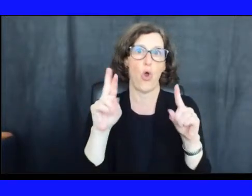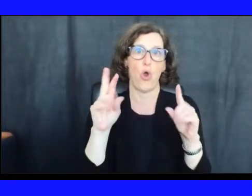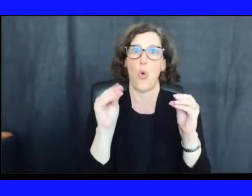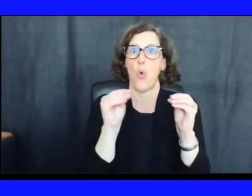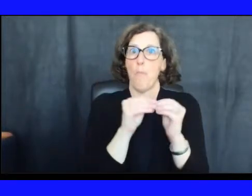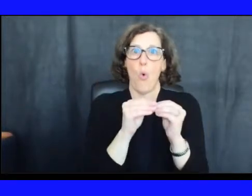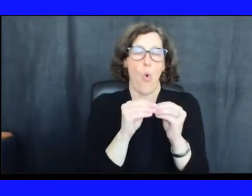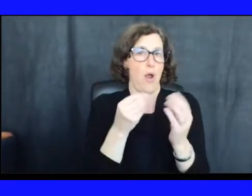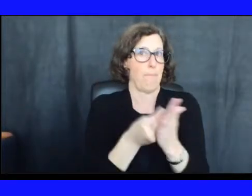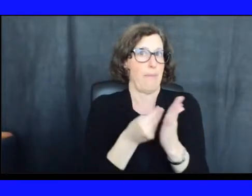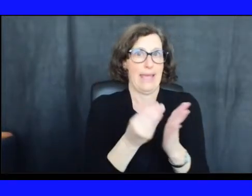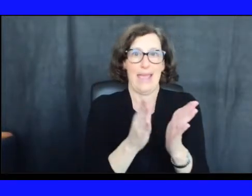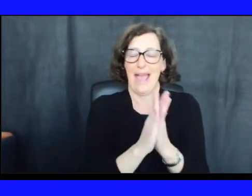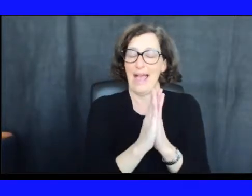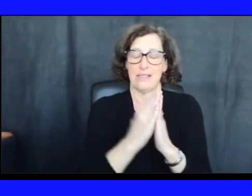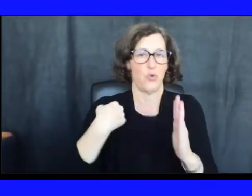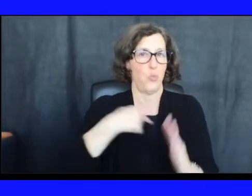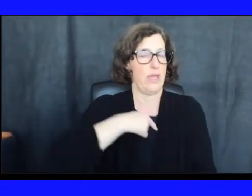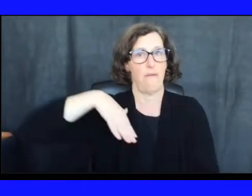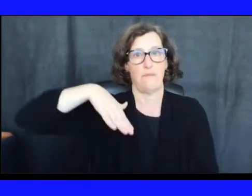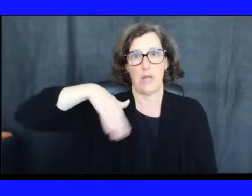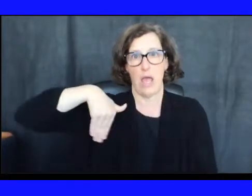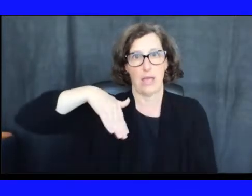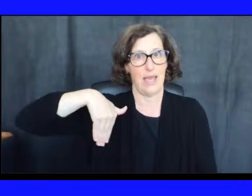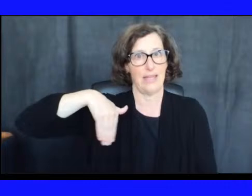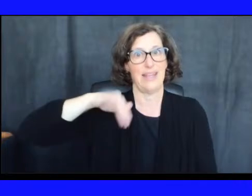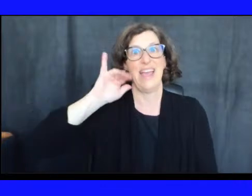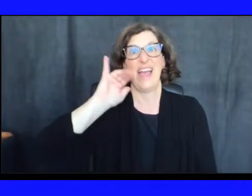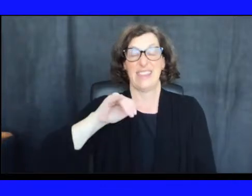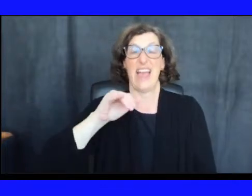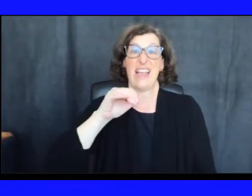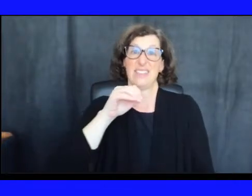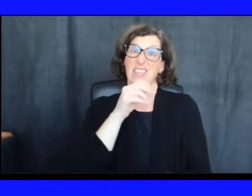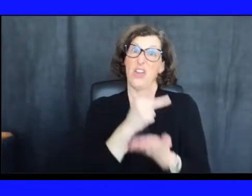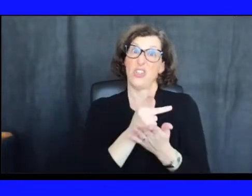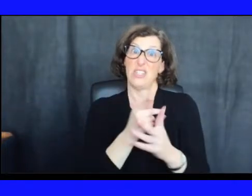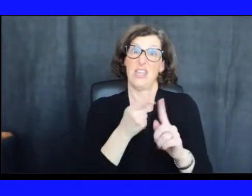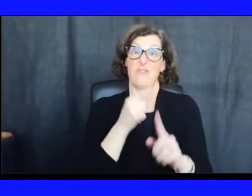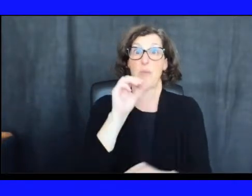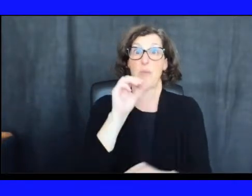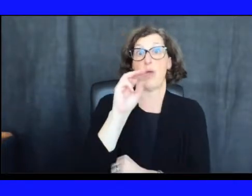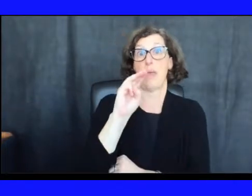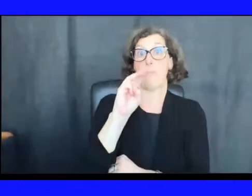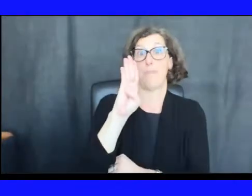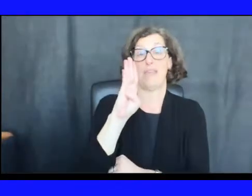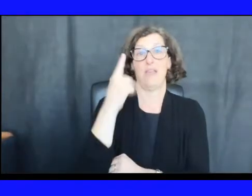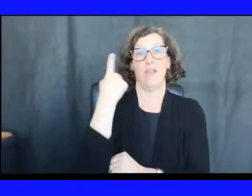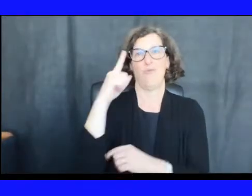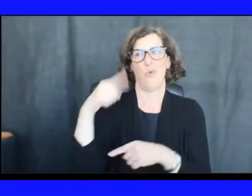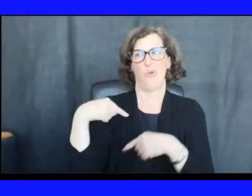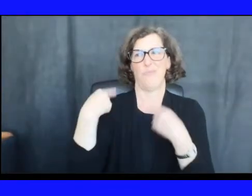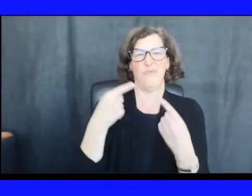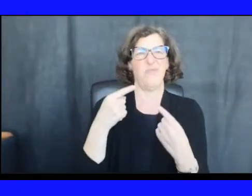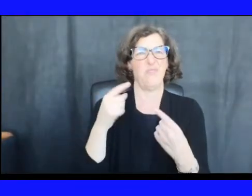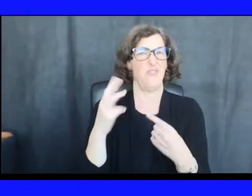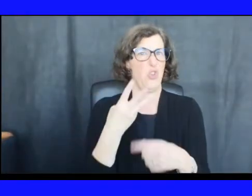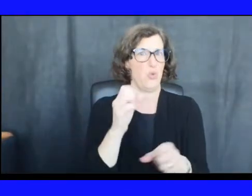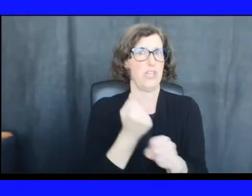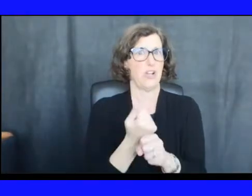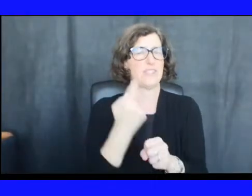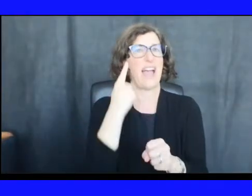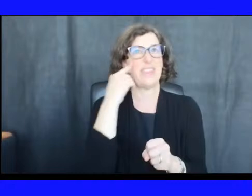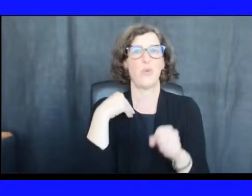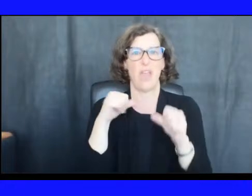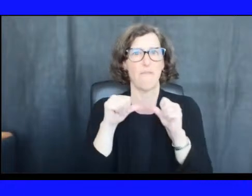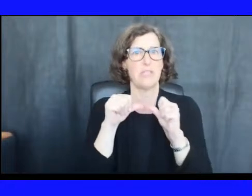program they need to allocate as part of our ongoing subsidy from the city. Okay. So I think we'll have those routine discussions